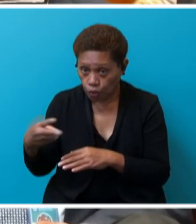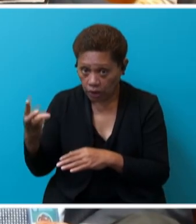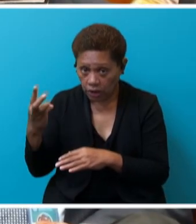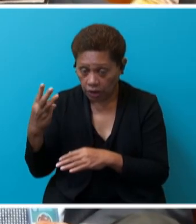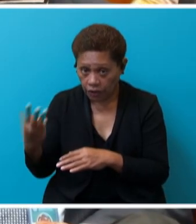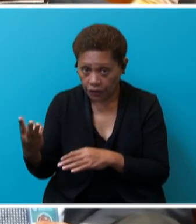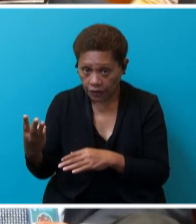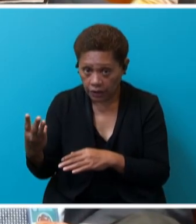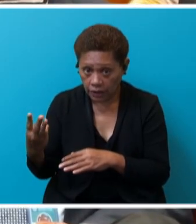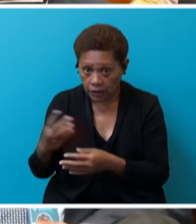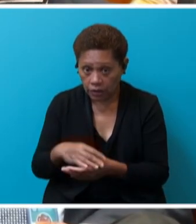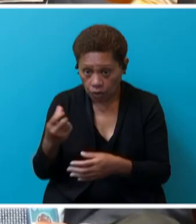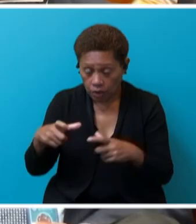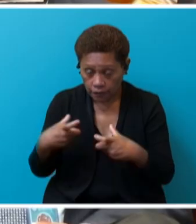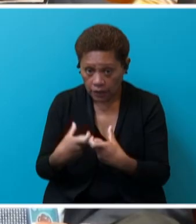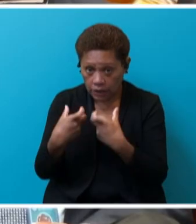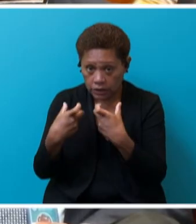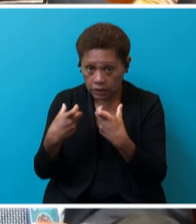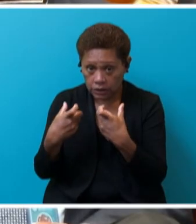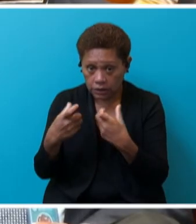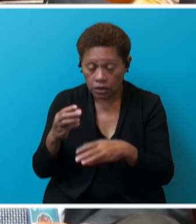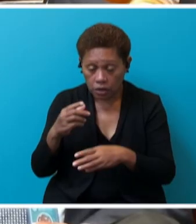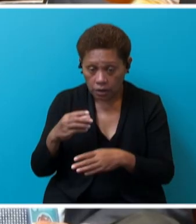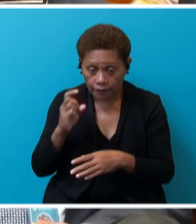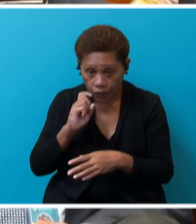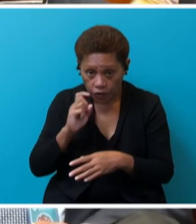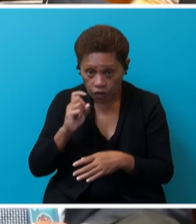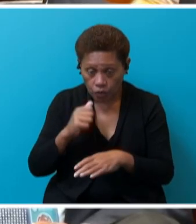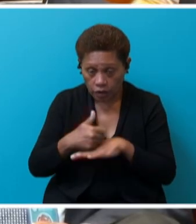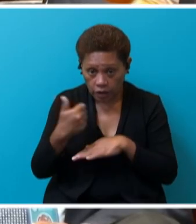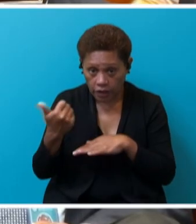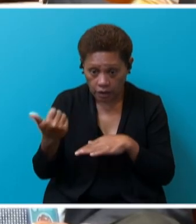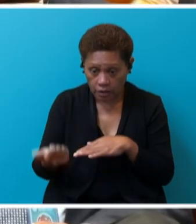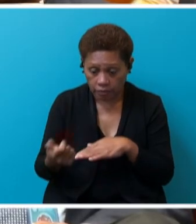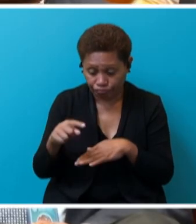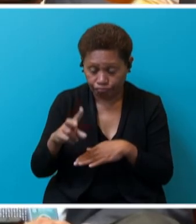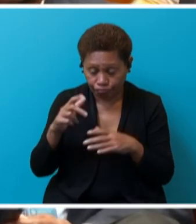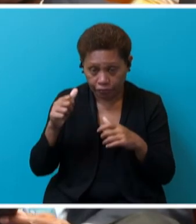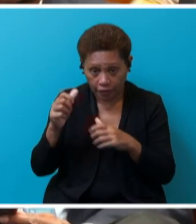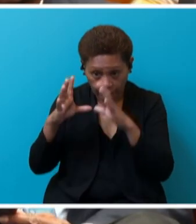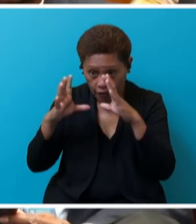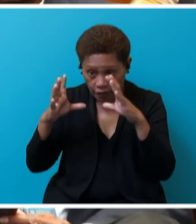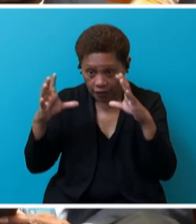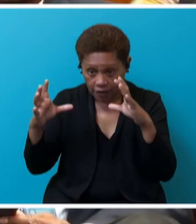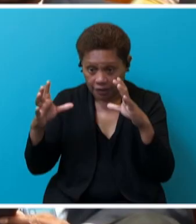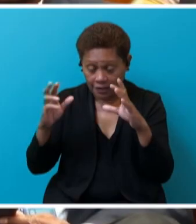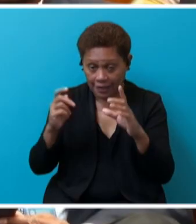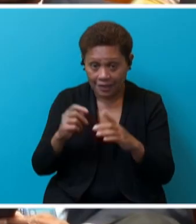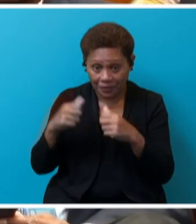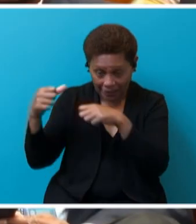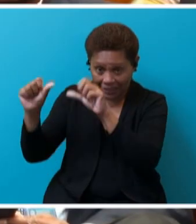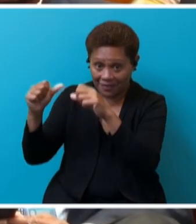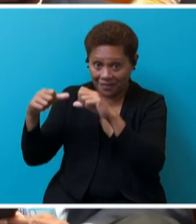global and local challenges, the Water Authority of Fiji continues to uphold its vision and mission and commitment to service